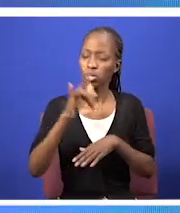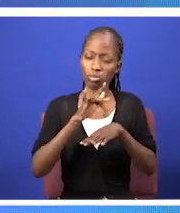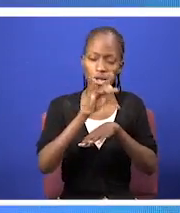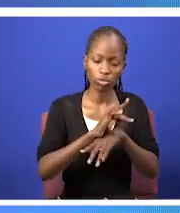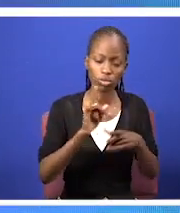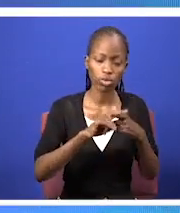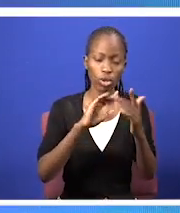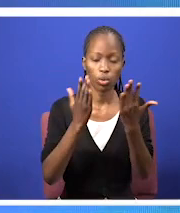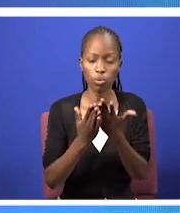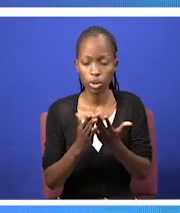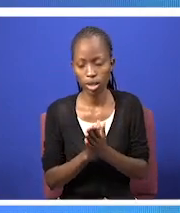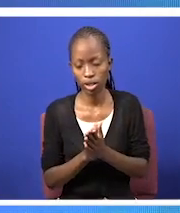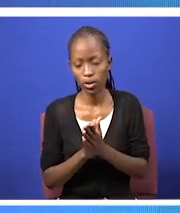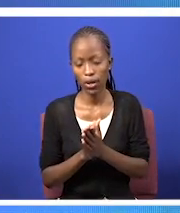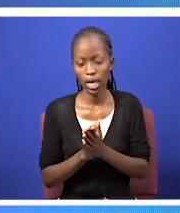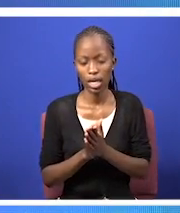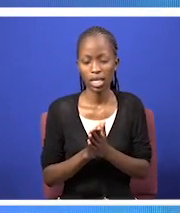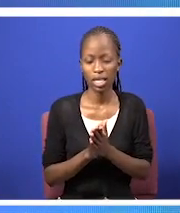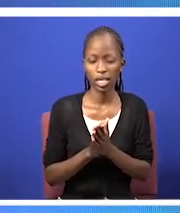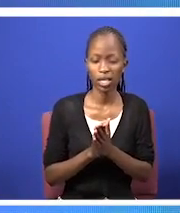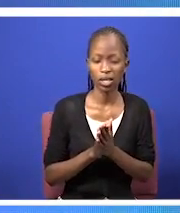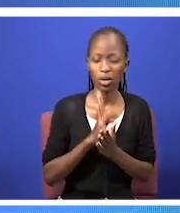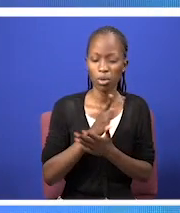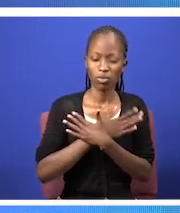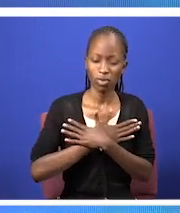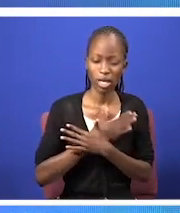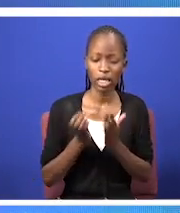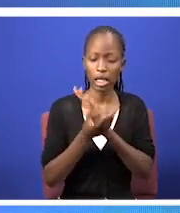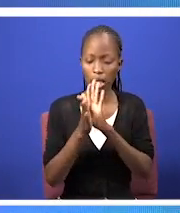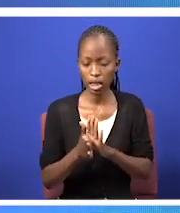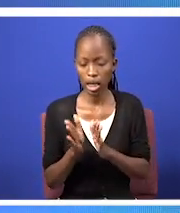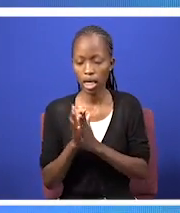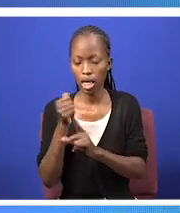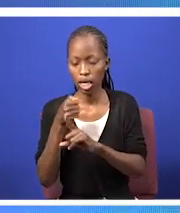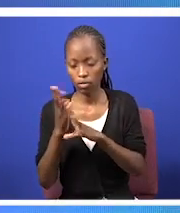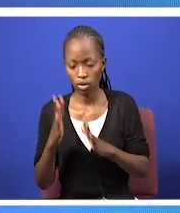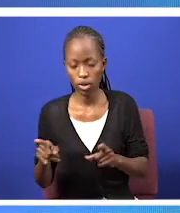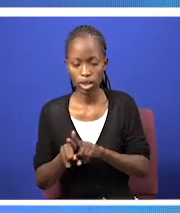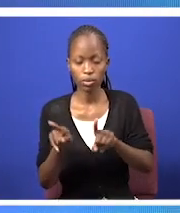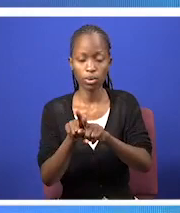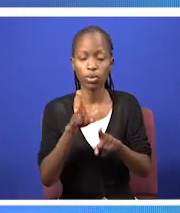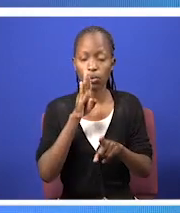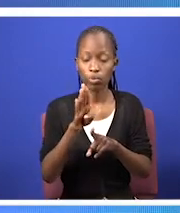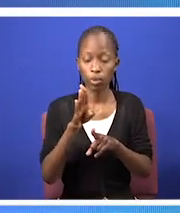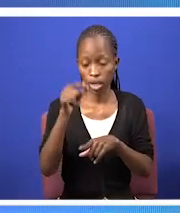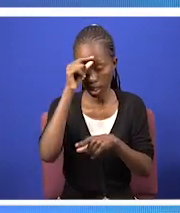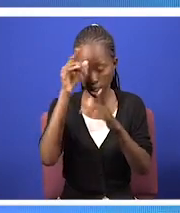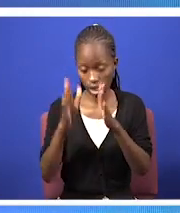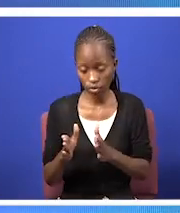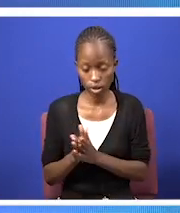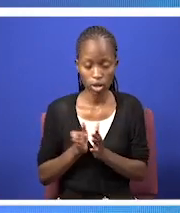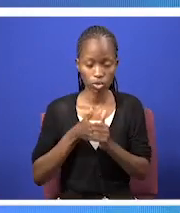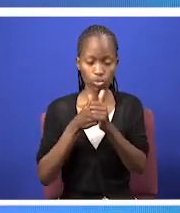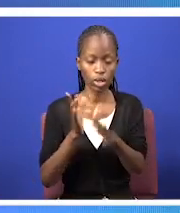said you would send into the world to not only be our friend, to be our counselor, to be our advocate, but also to be a